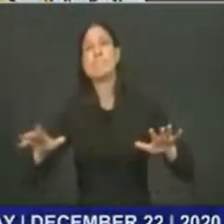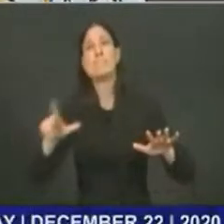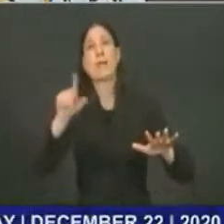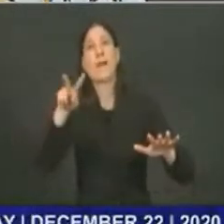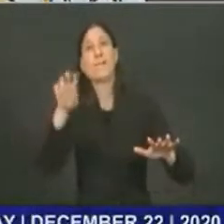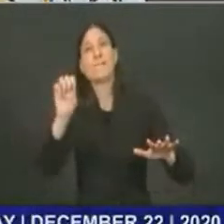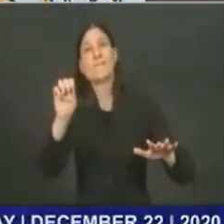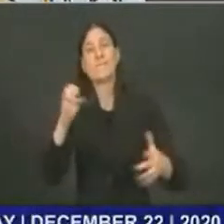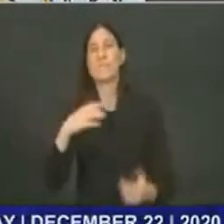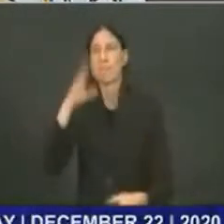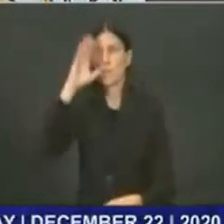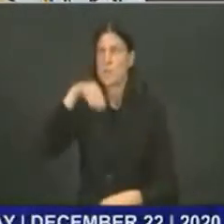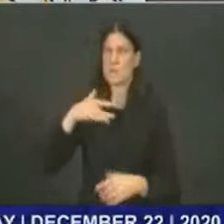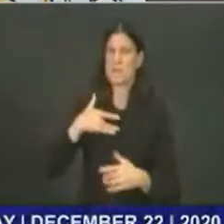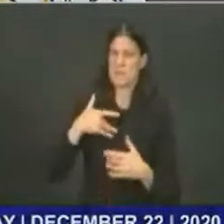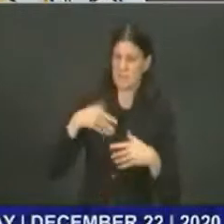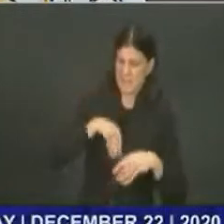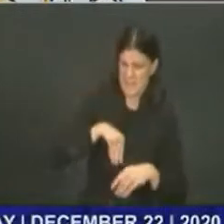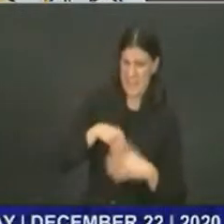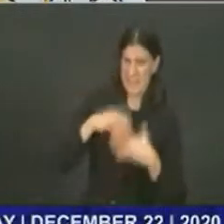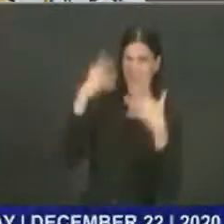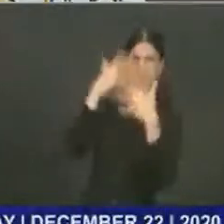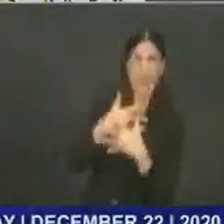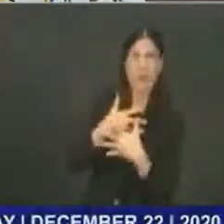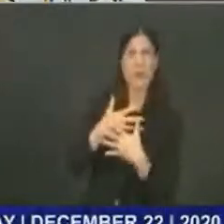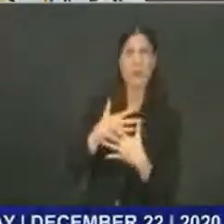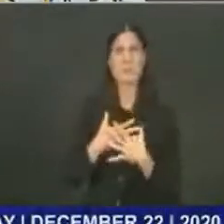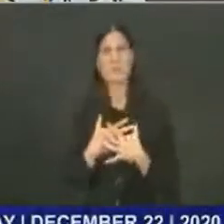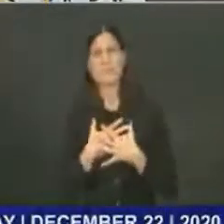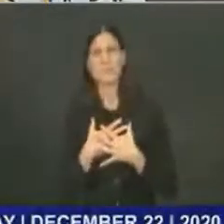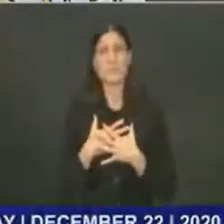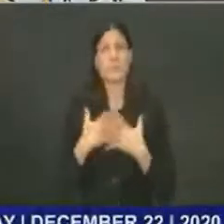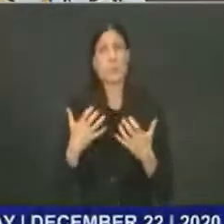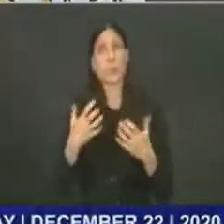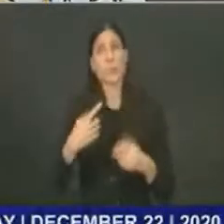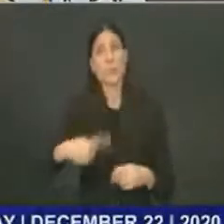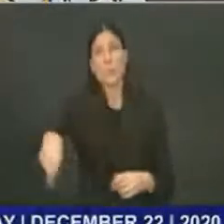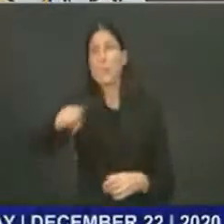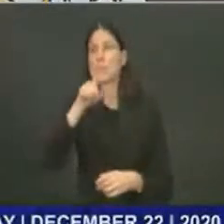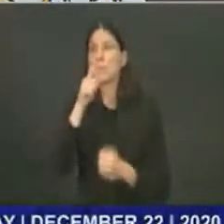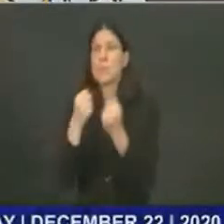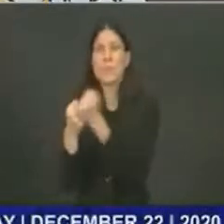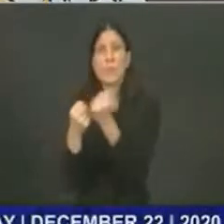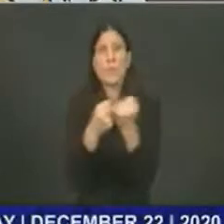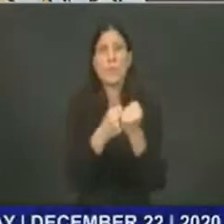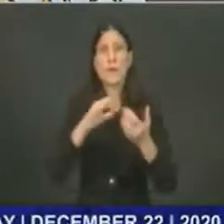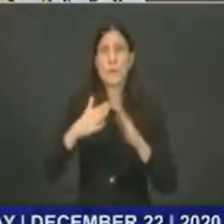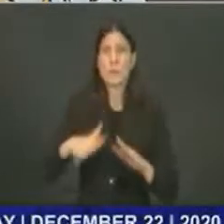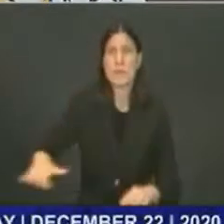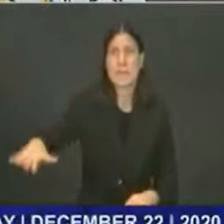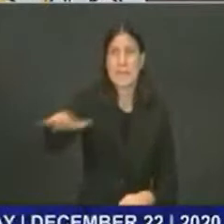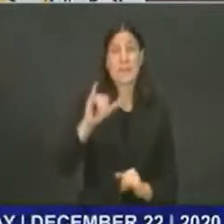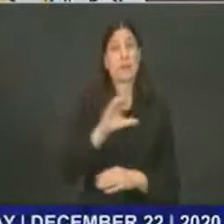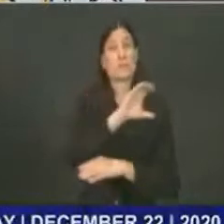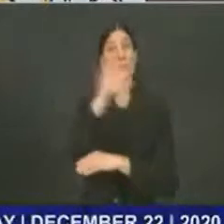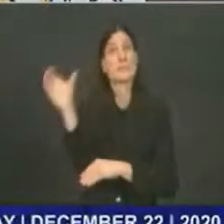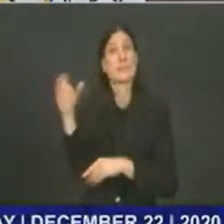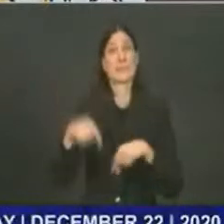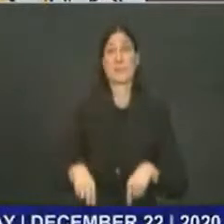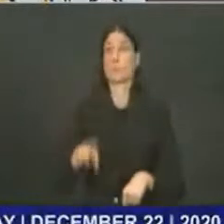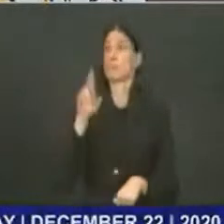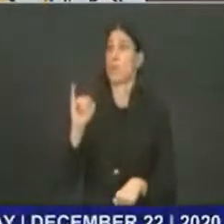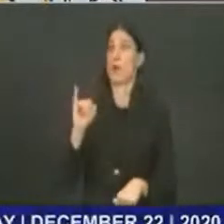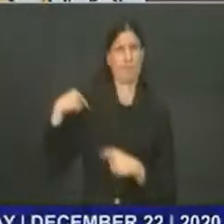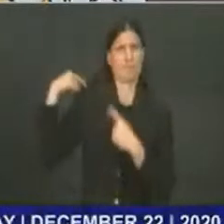need. And that's all alive and well in Rhode Island. We did it, Rhode Island. We made it to the end of the year. And by the way, we're in a stable place right now.